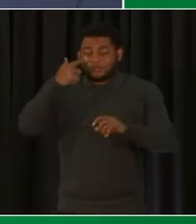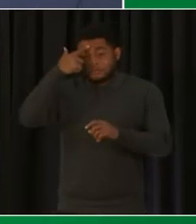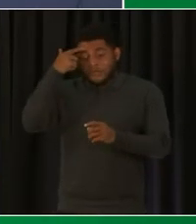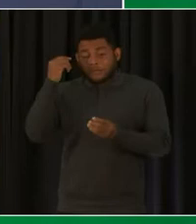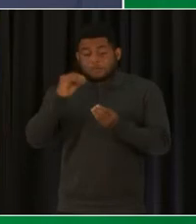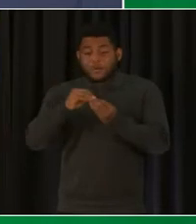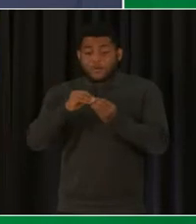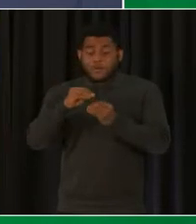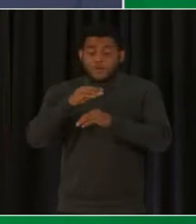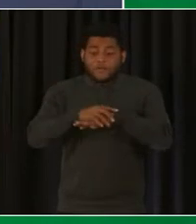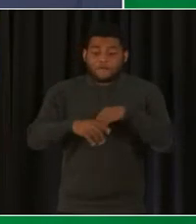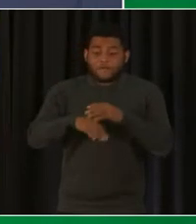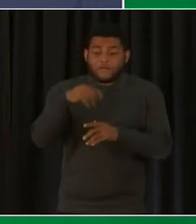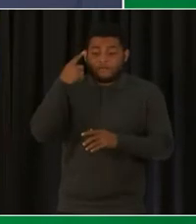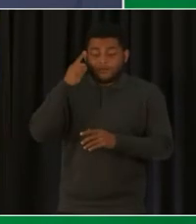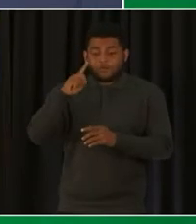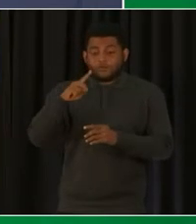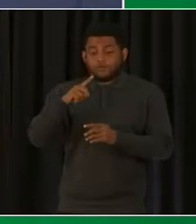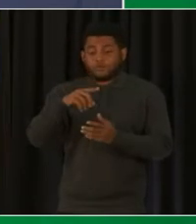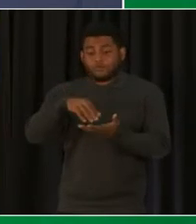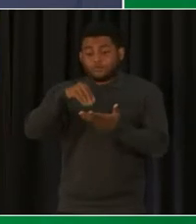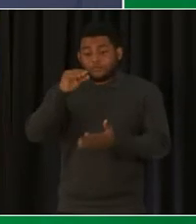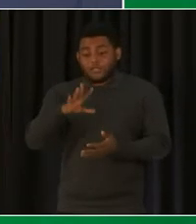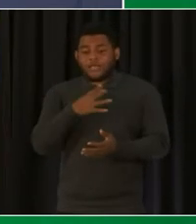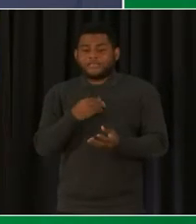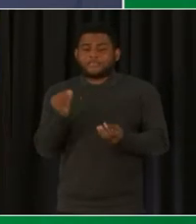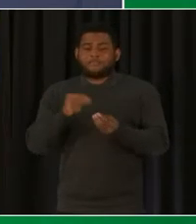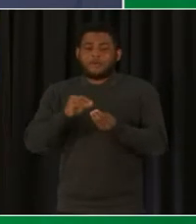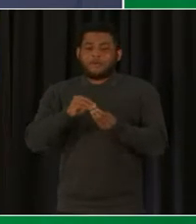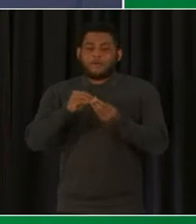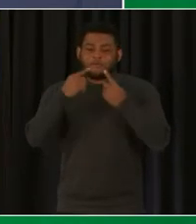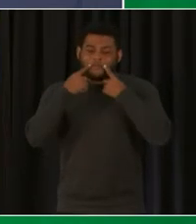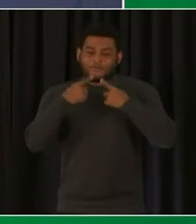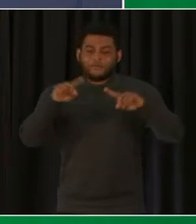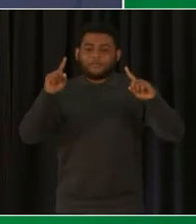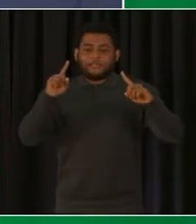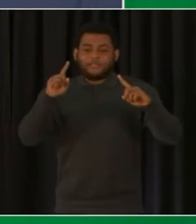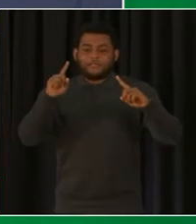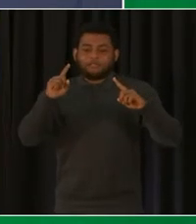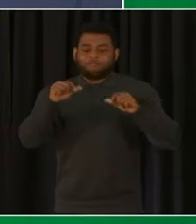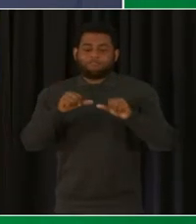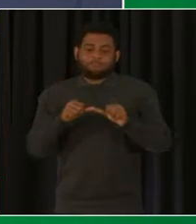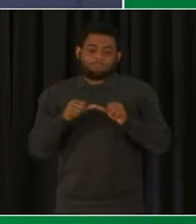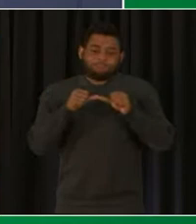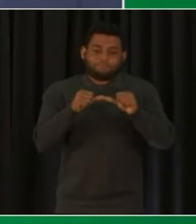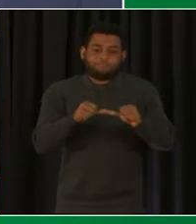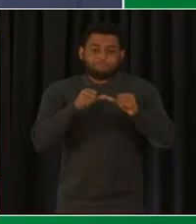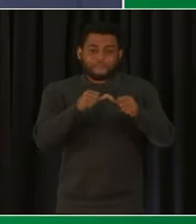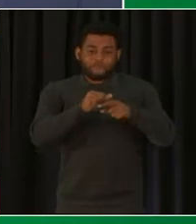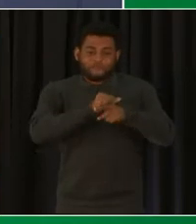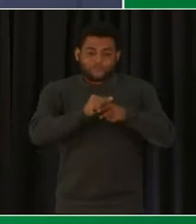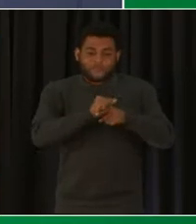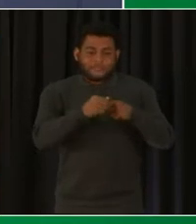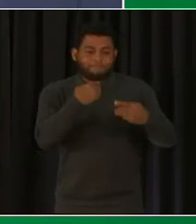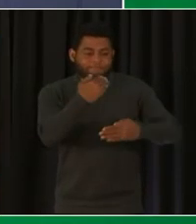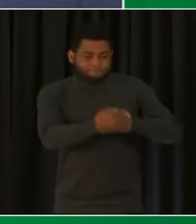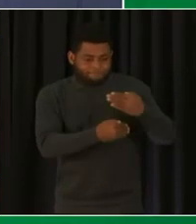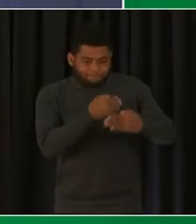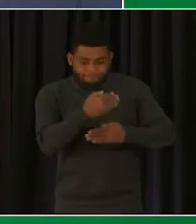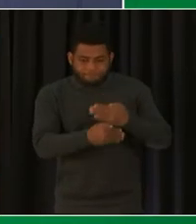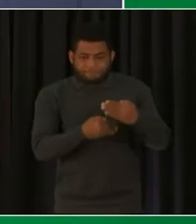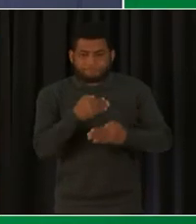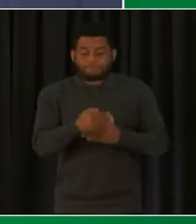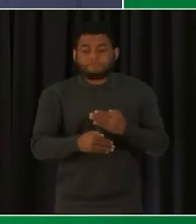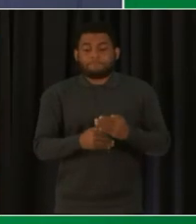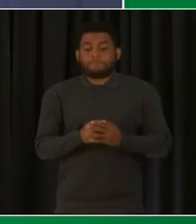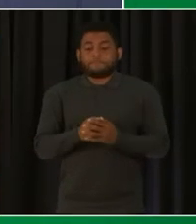students, and we're finding that we're having greater success as we practice this procedure with our youngest learners. So I'll